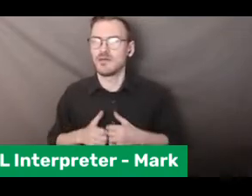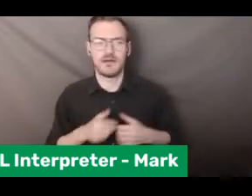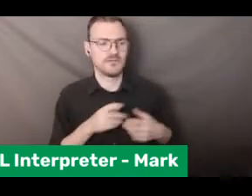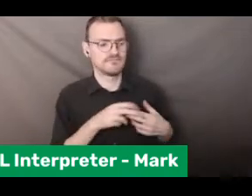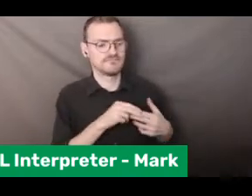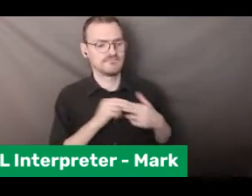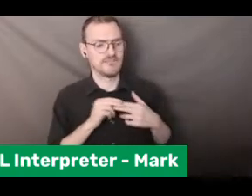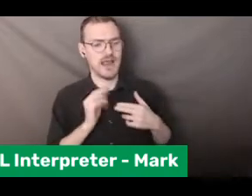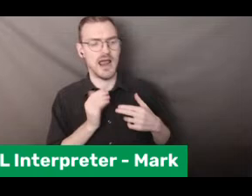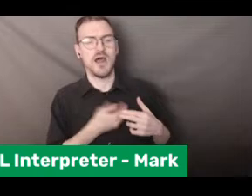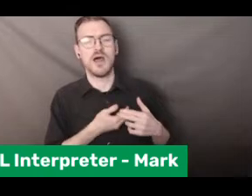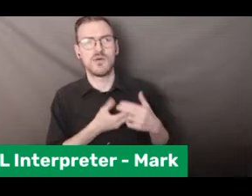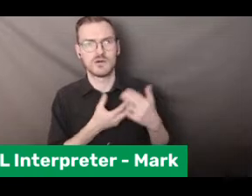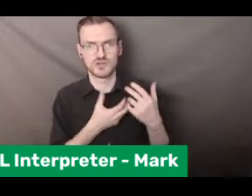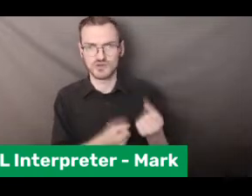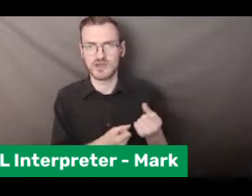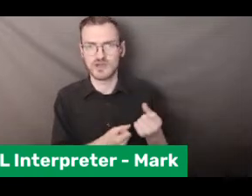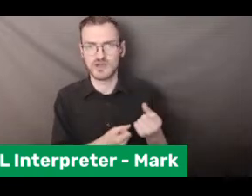our brilliance.